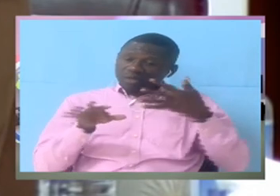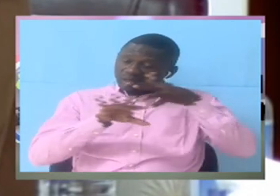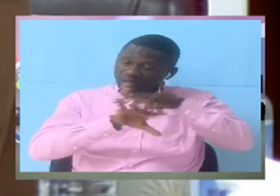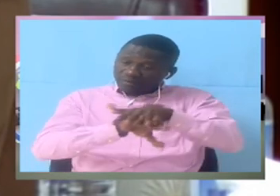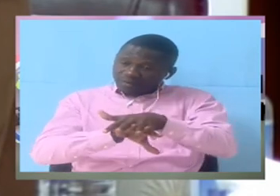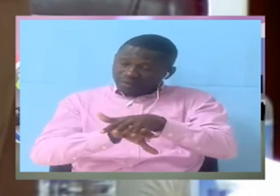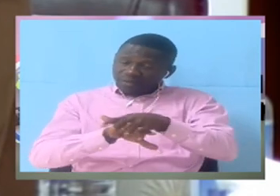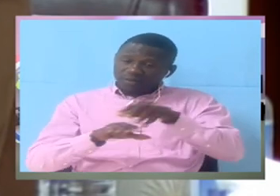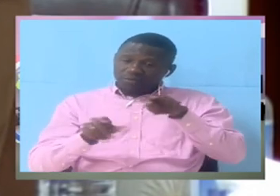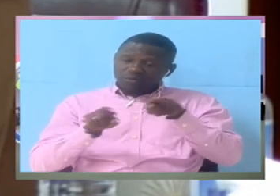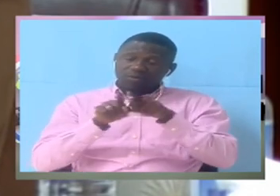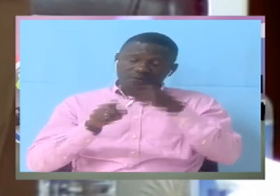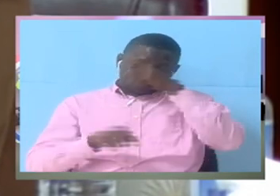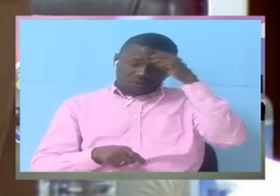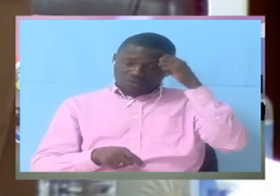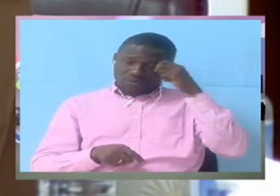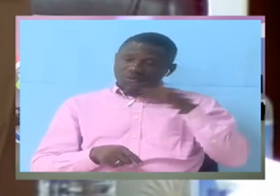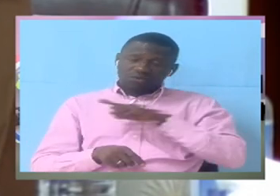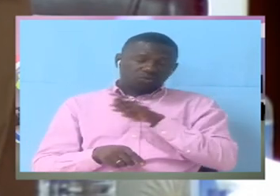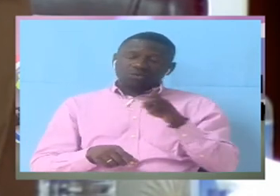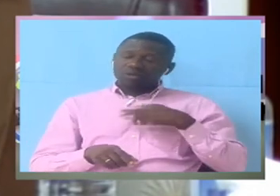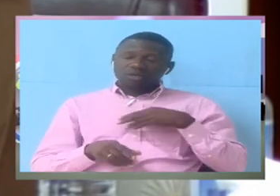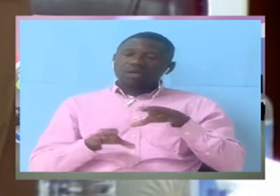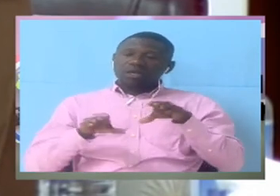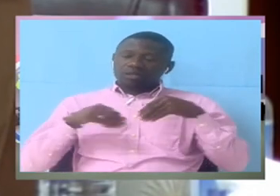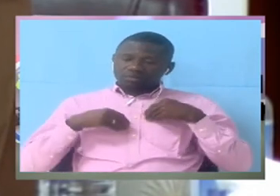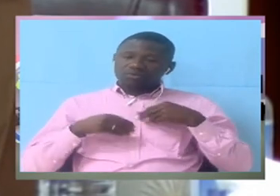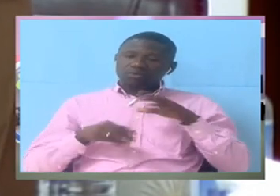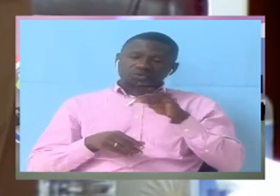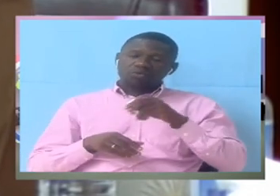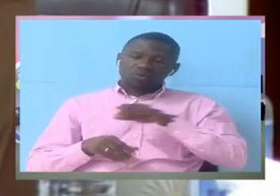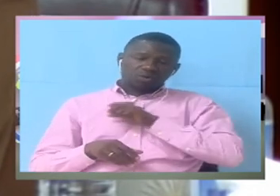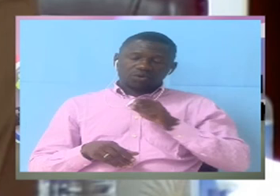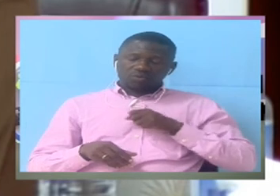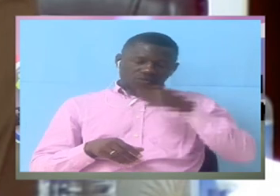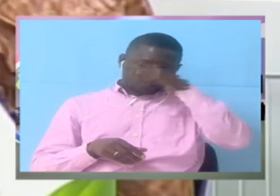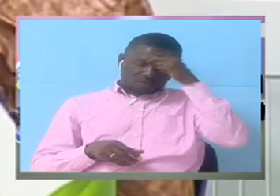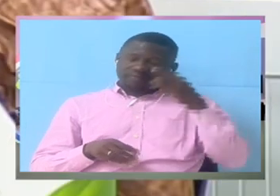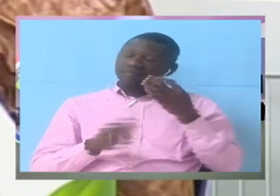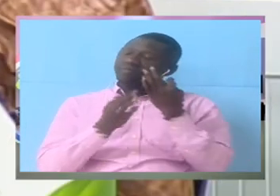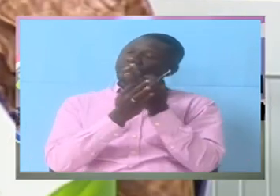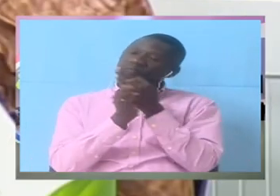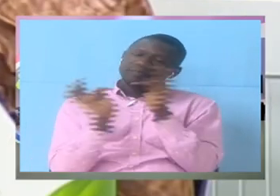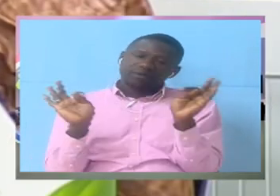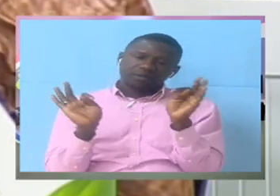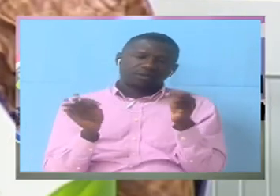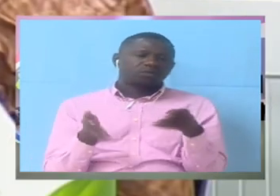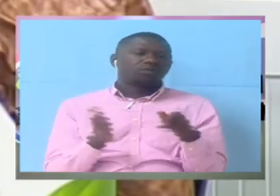work, no, they are allowing us to do our work very freely.